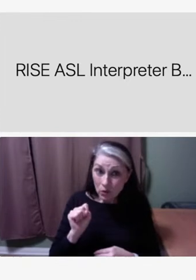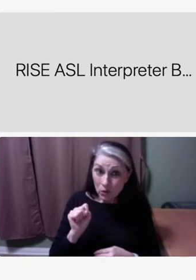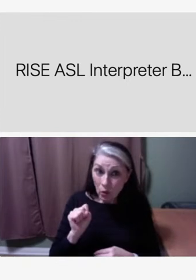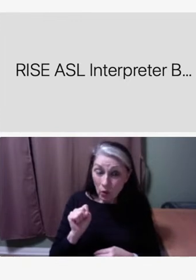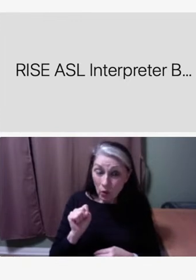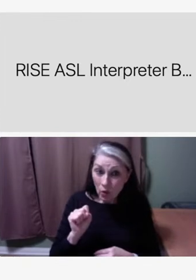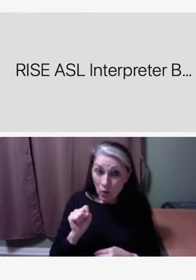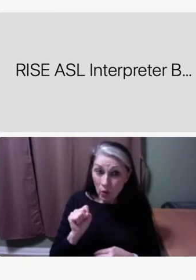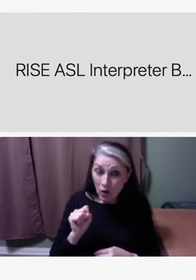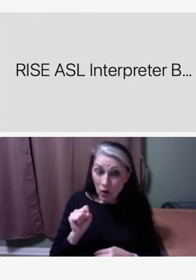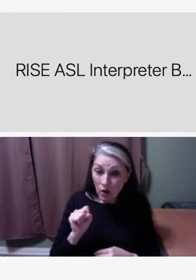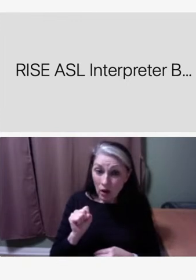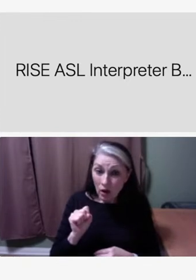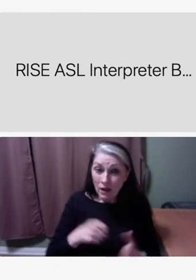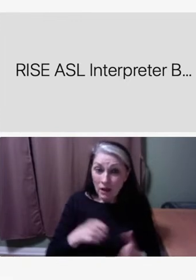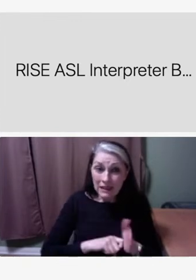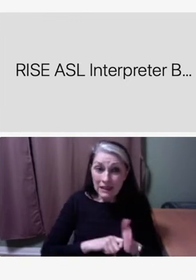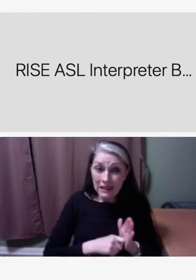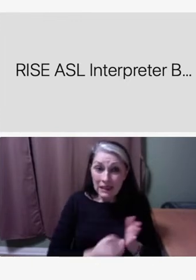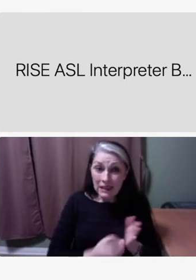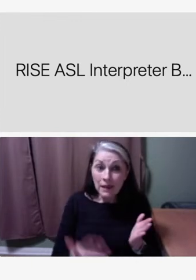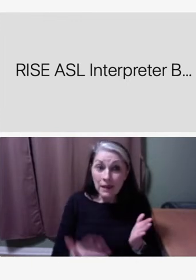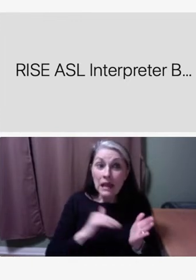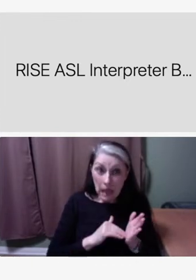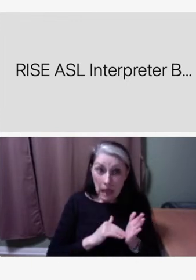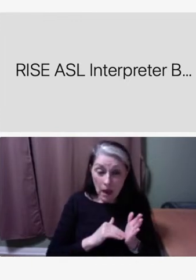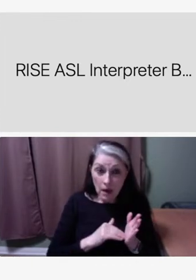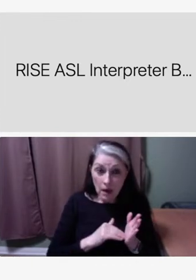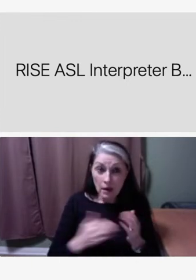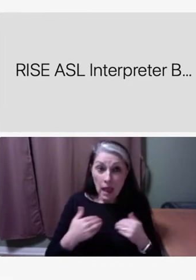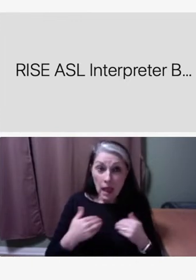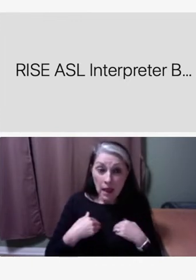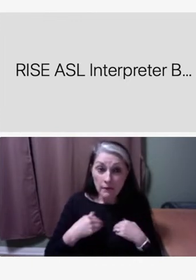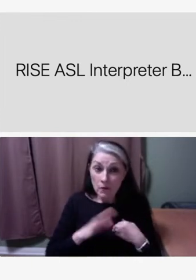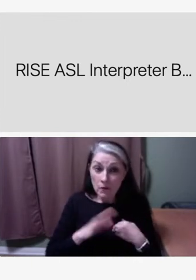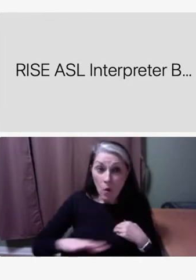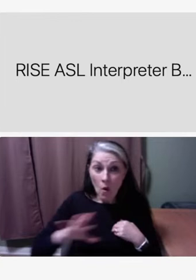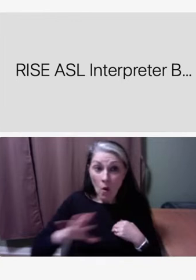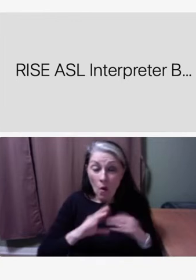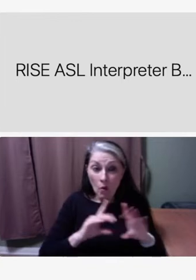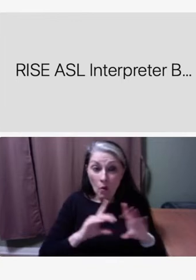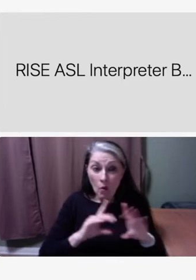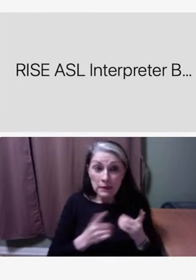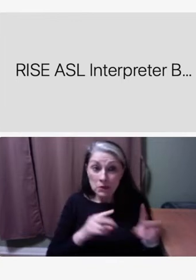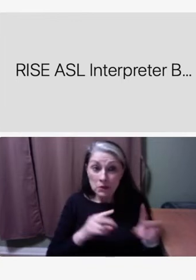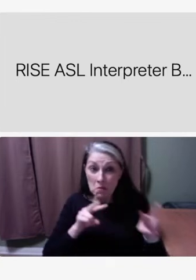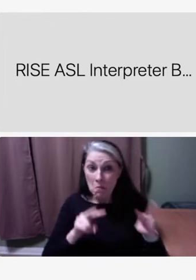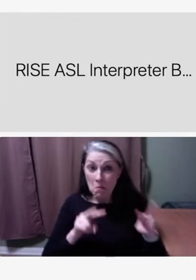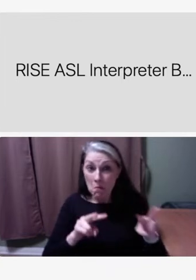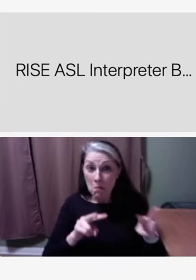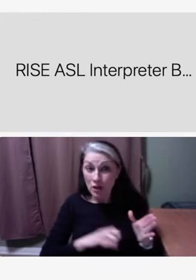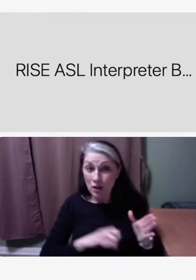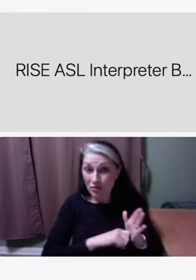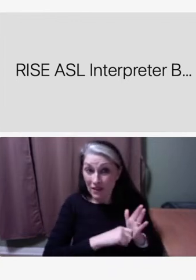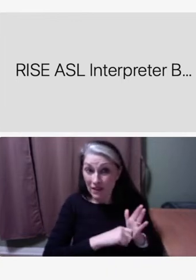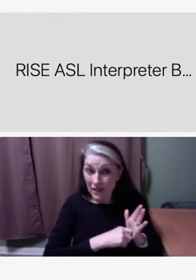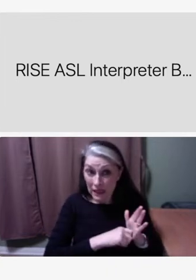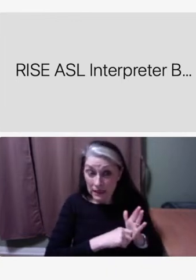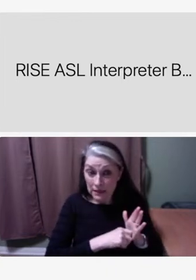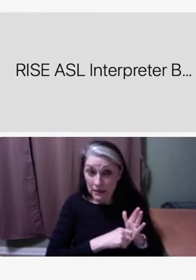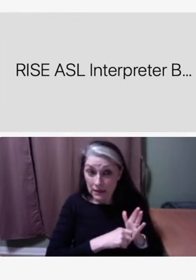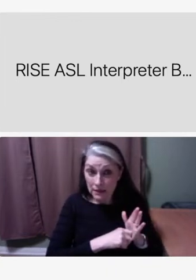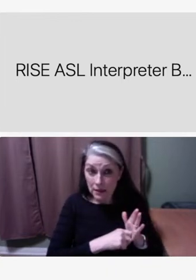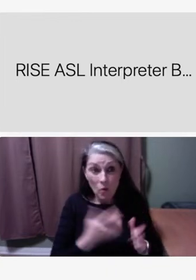rekeyed and had the entire district go into a monitoring of keys, because we're very lucky we haven't had a lot